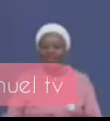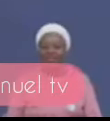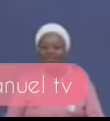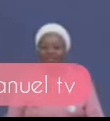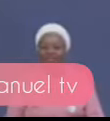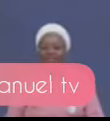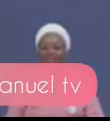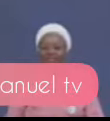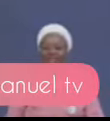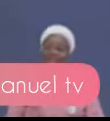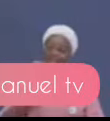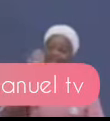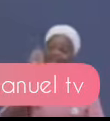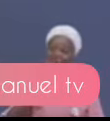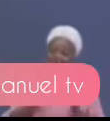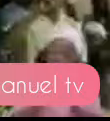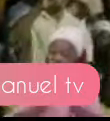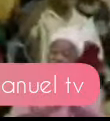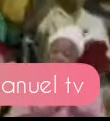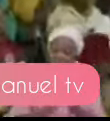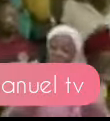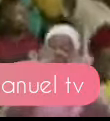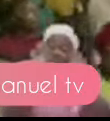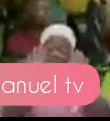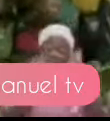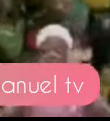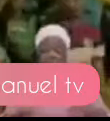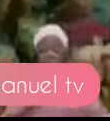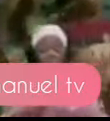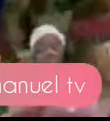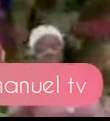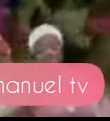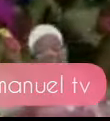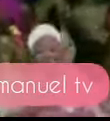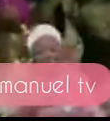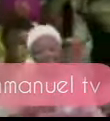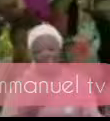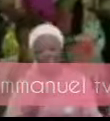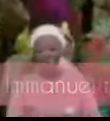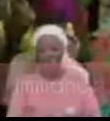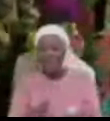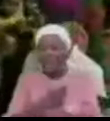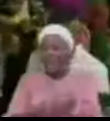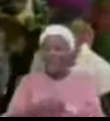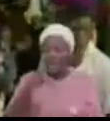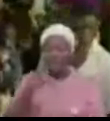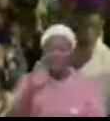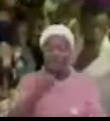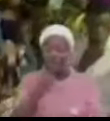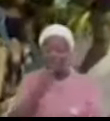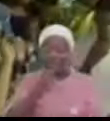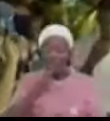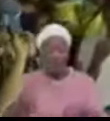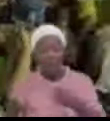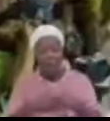own miracle time. And you will not go back